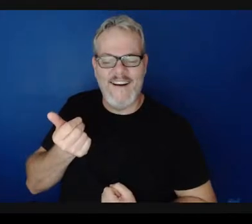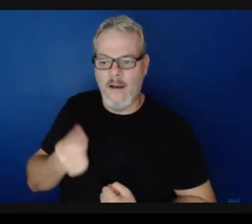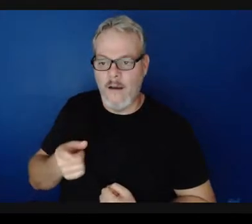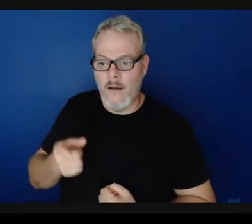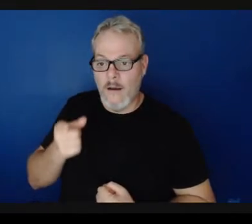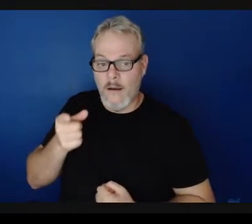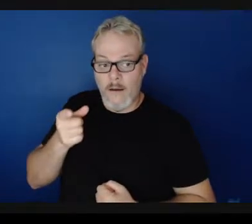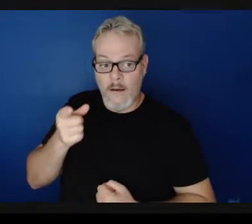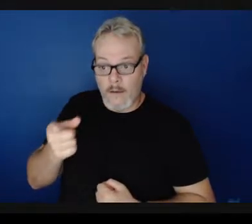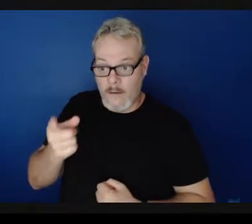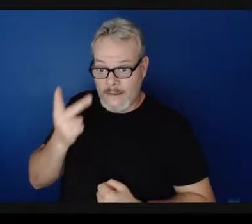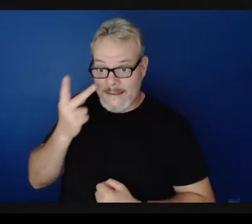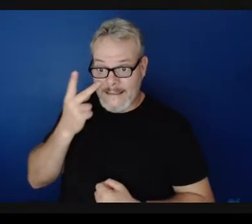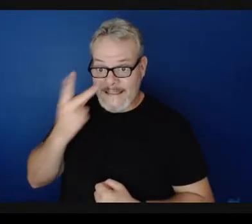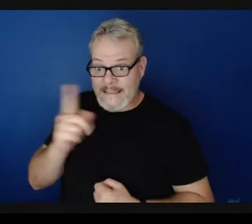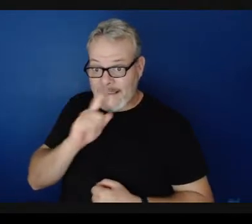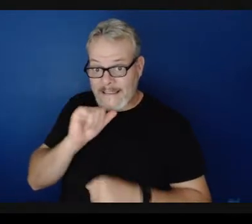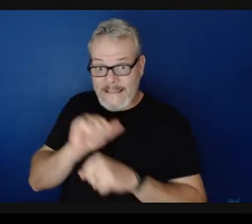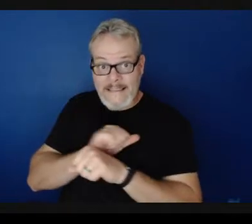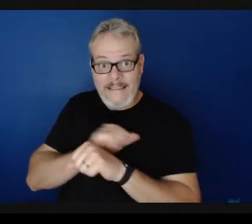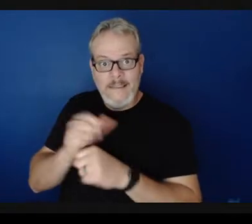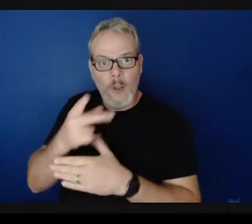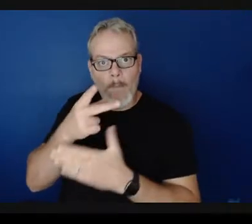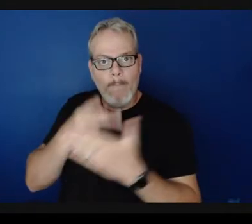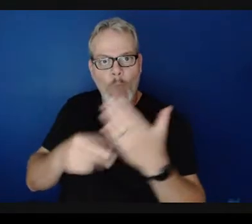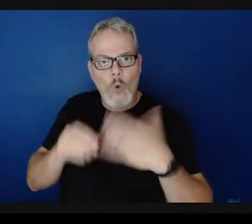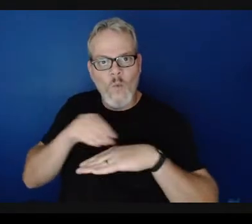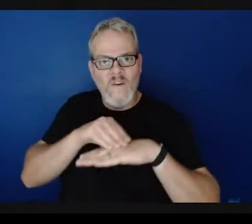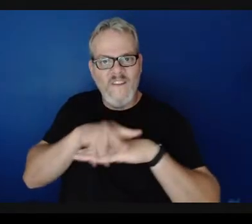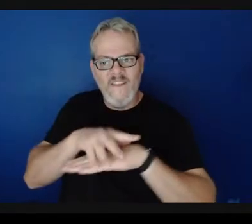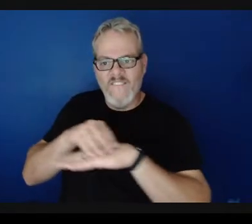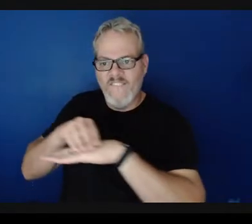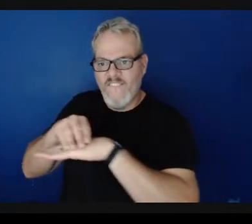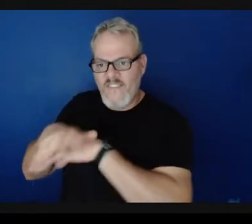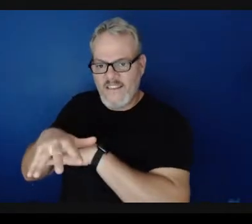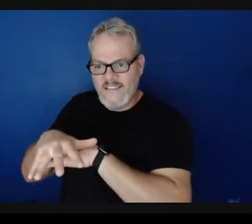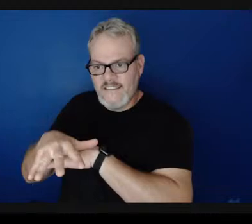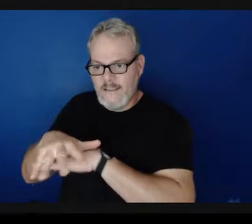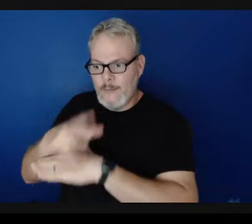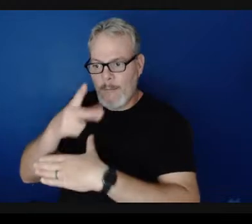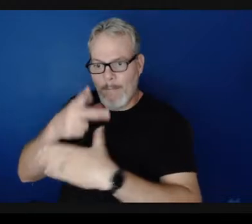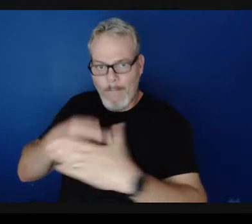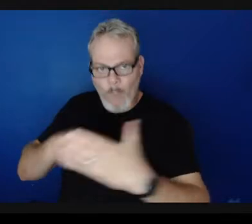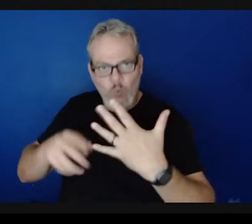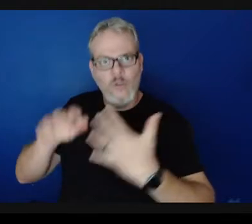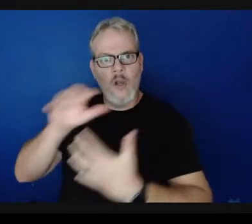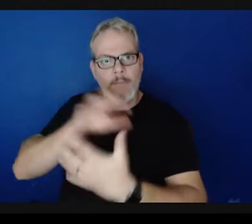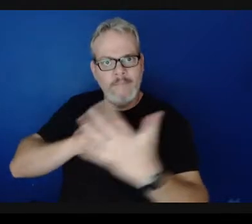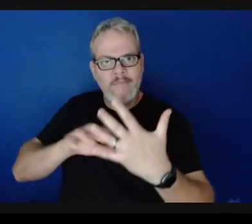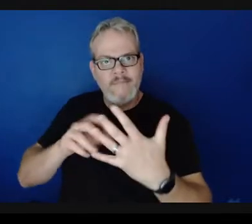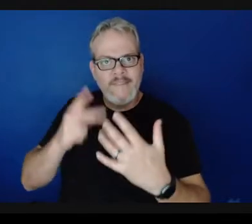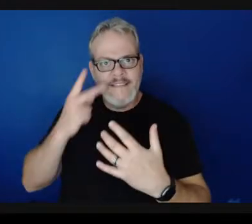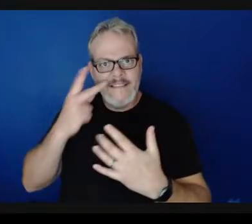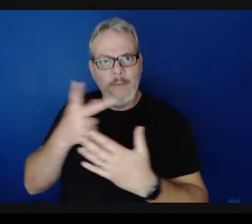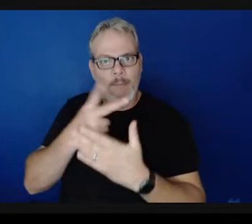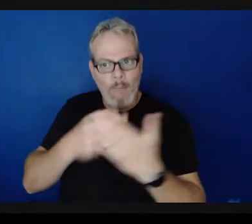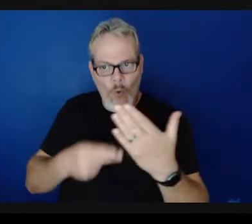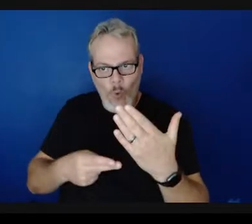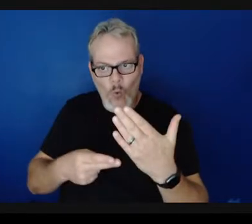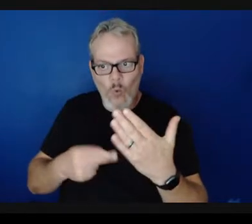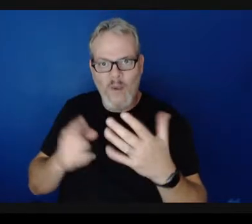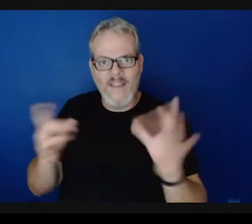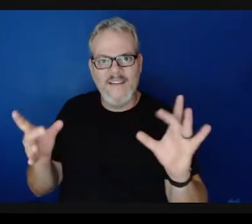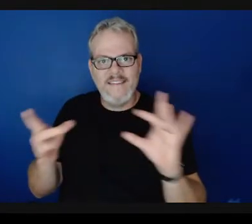actually can see that both effects can explain it. So you likely have some combination of both things going on there, right? And I thought to maybe kind of tie it